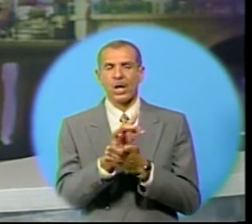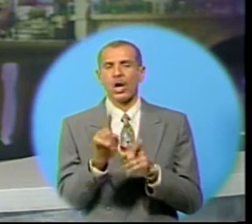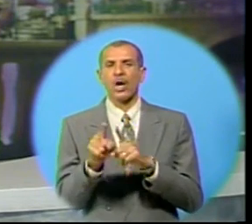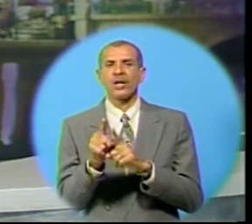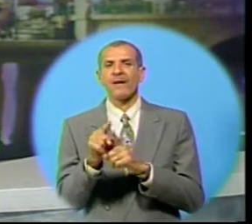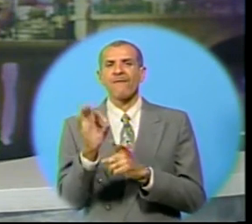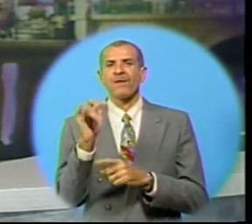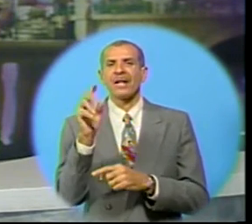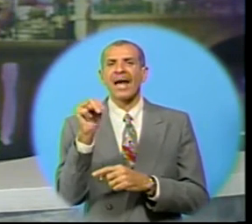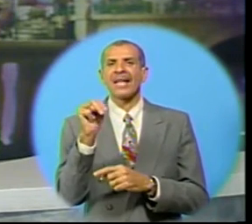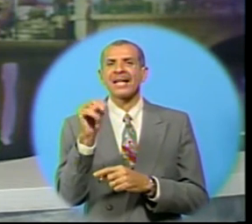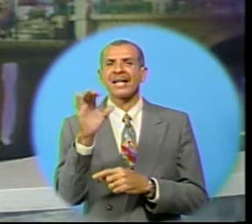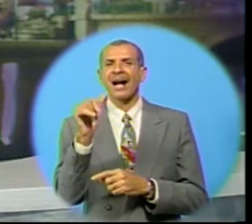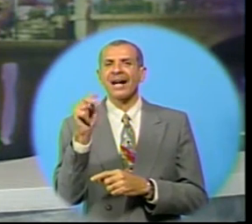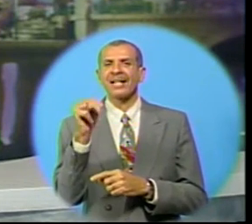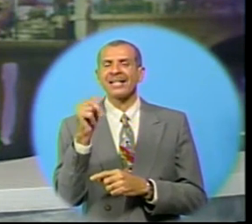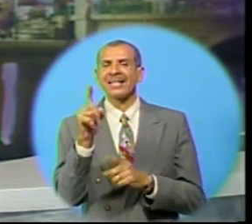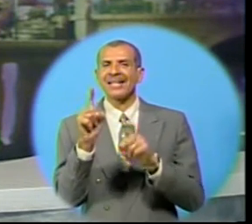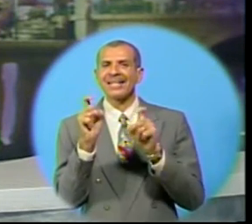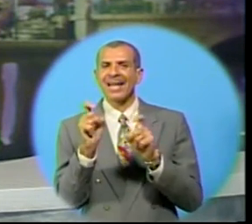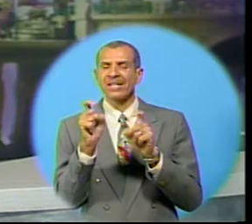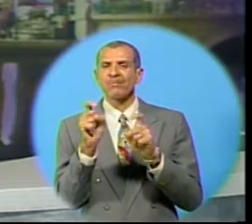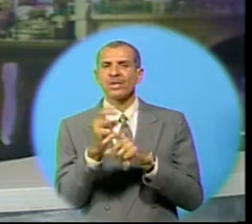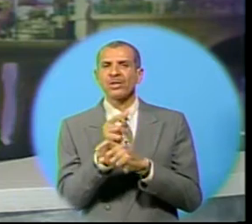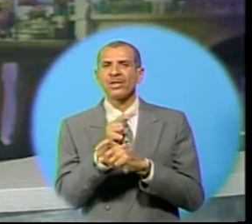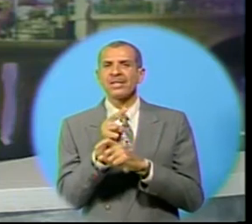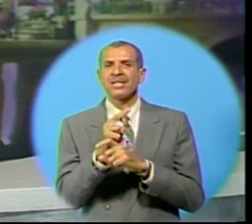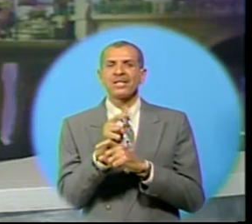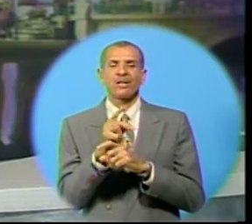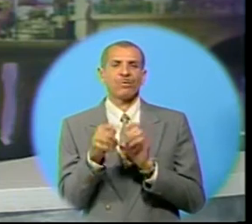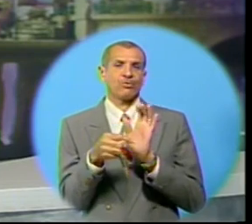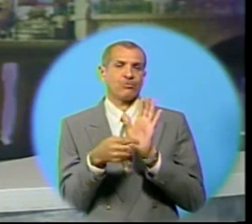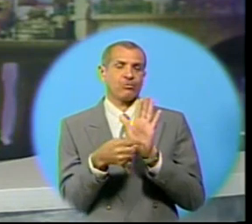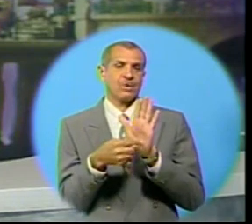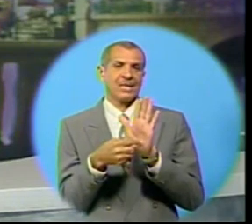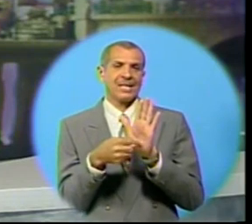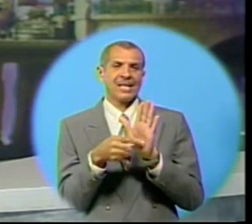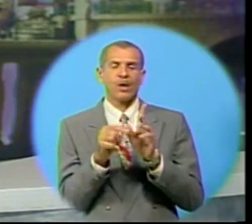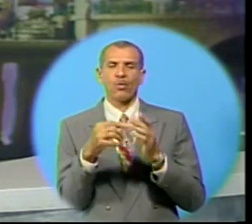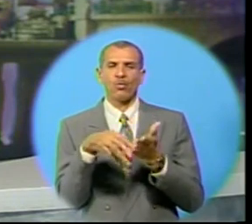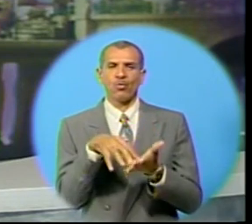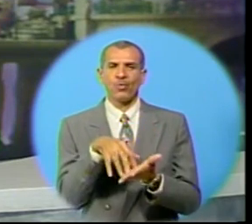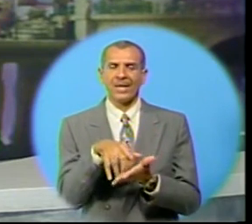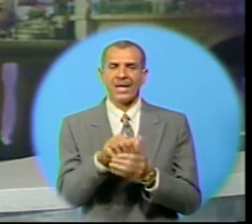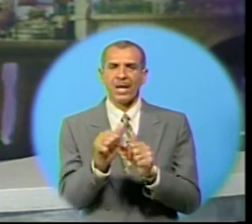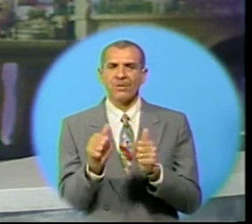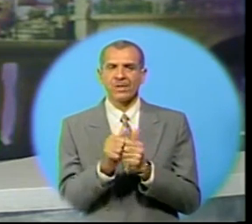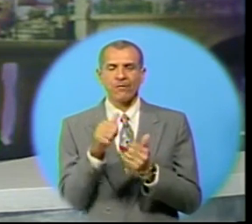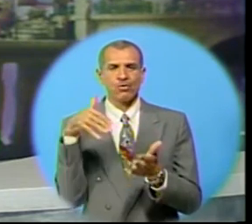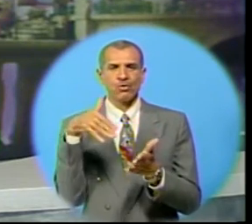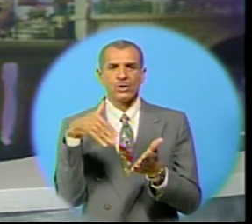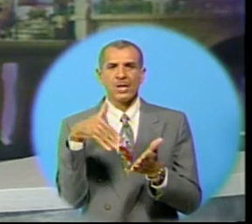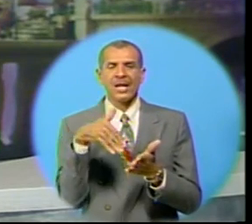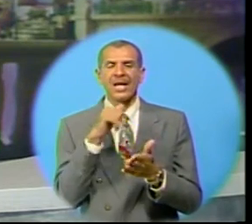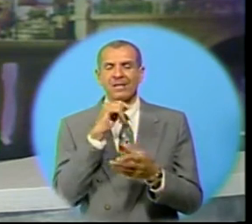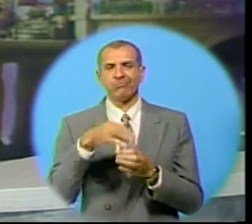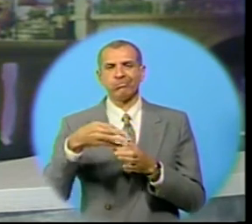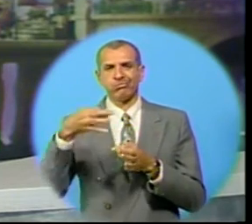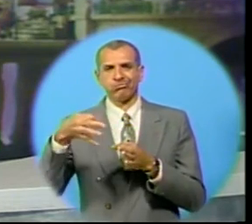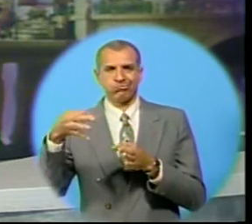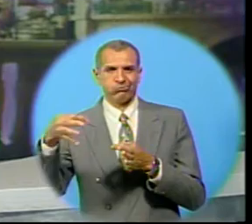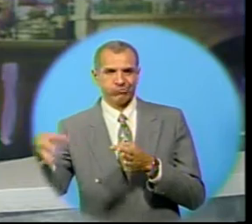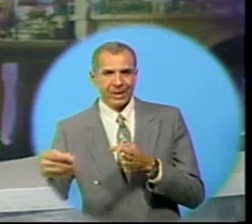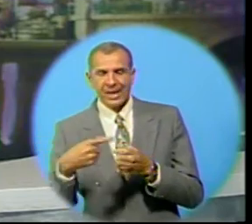to Fernando Carter, the test, which can be used as an early indicator to detect weaknesses in students, is often neglected. He